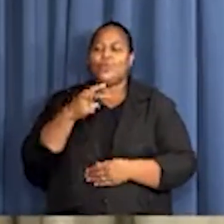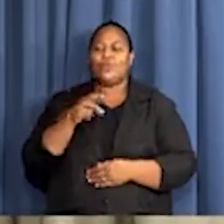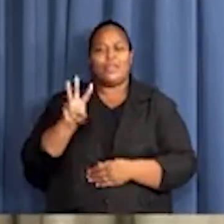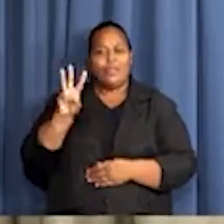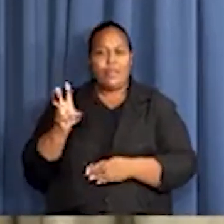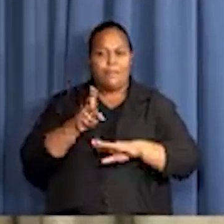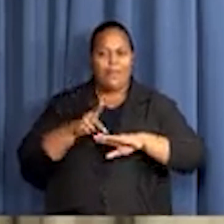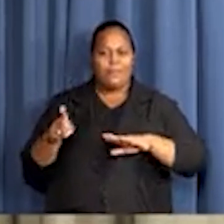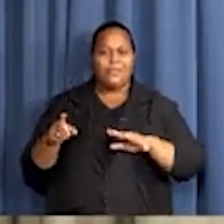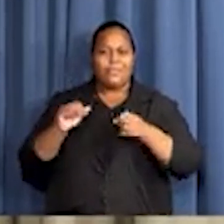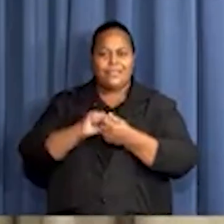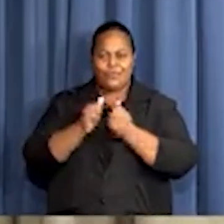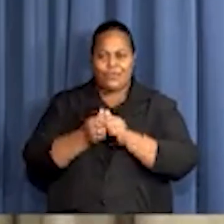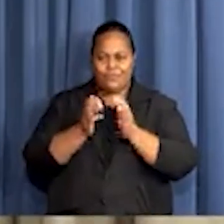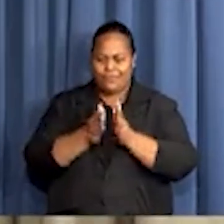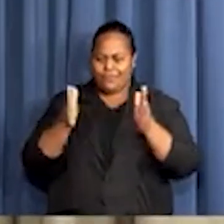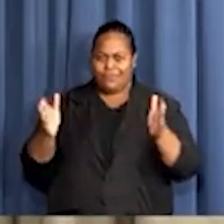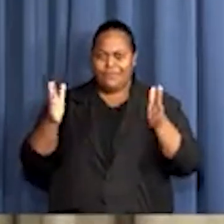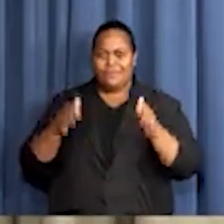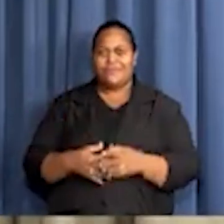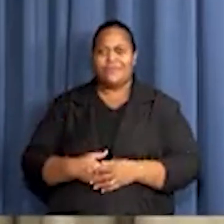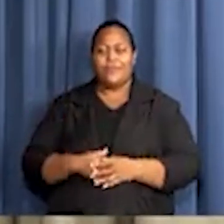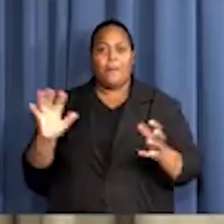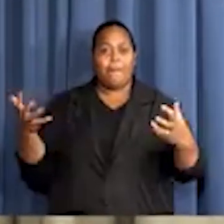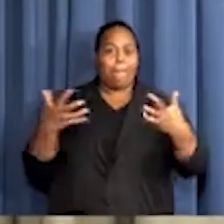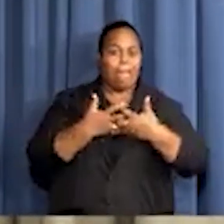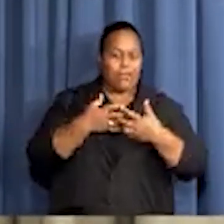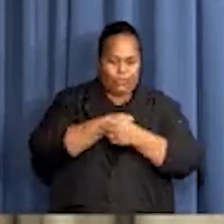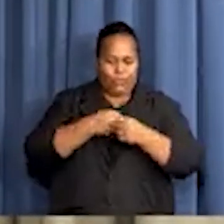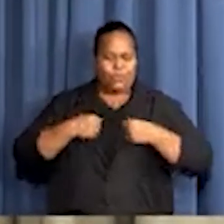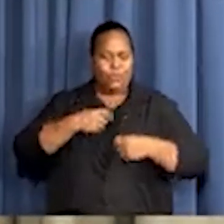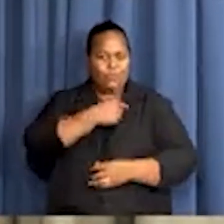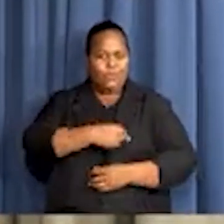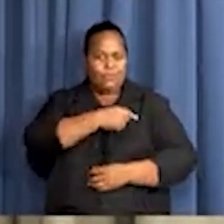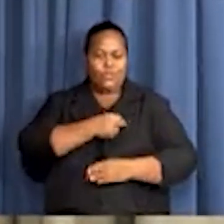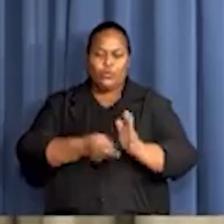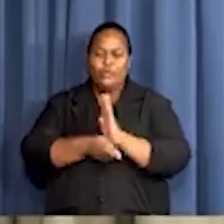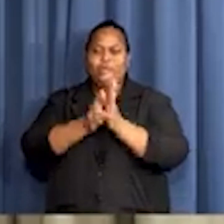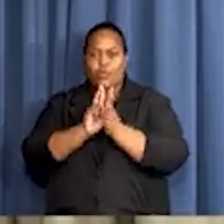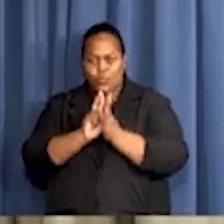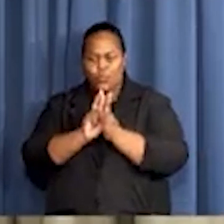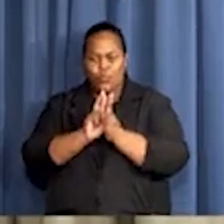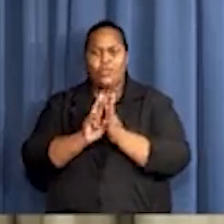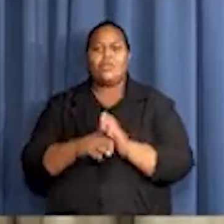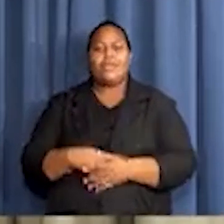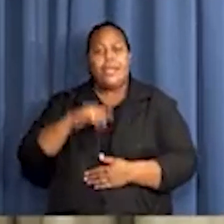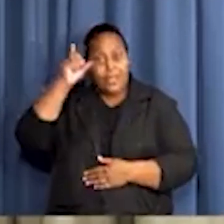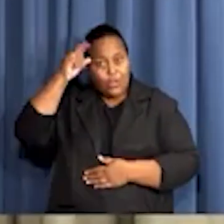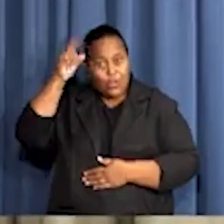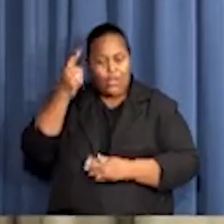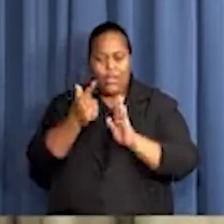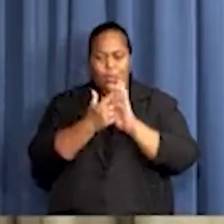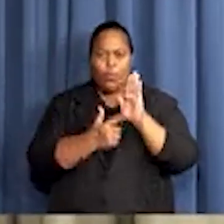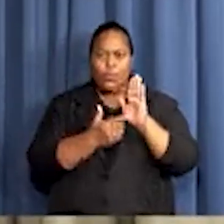2022-2023 Parliament session. This is in line with our commitment to review and repeal Itoke-related